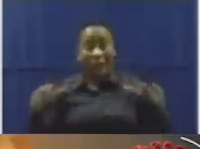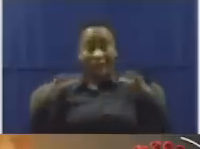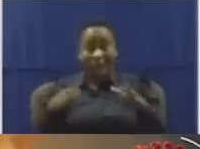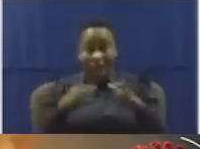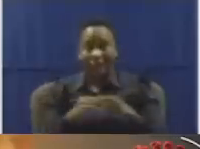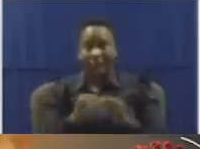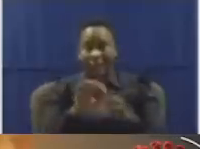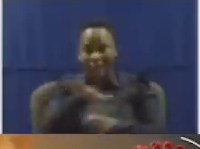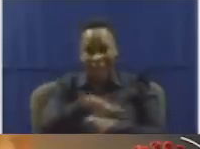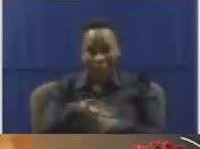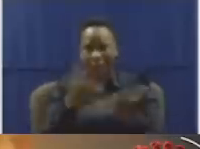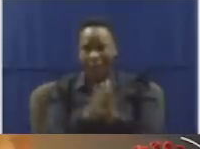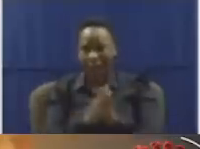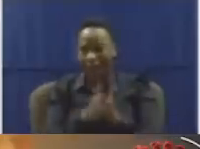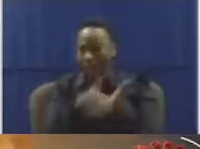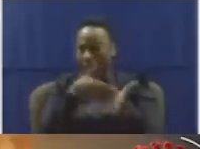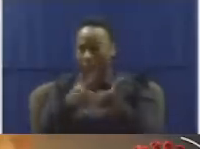has happened,